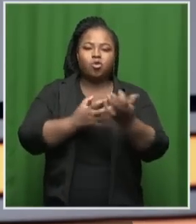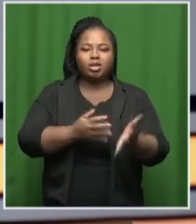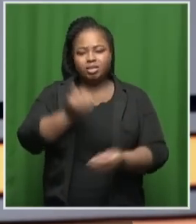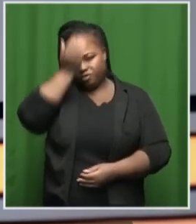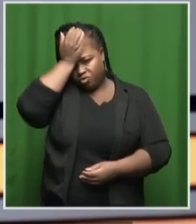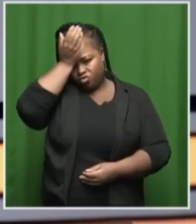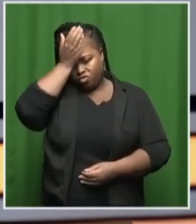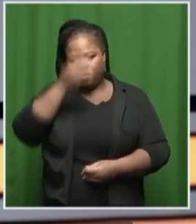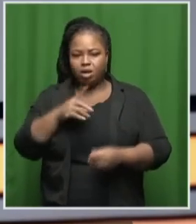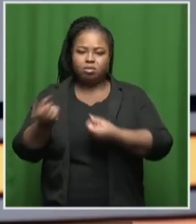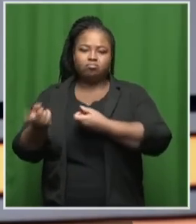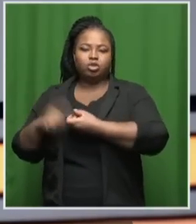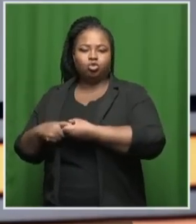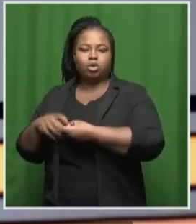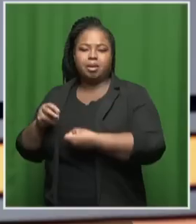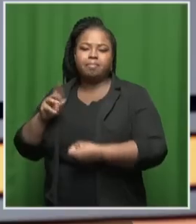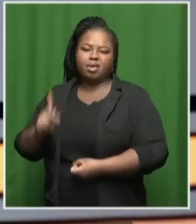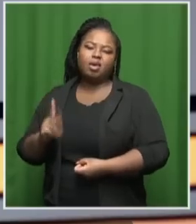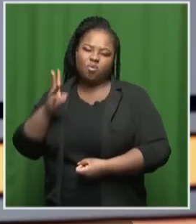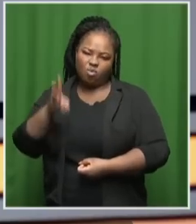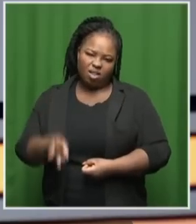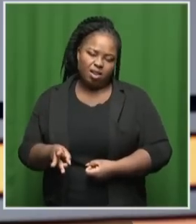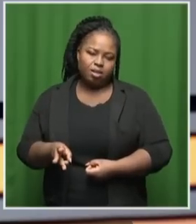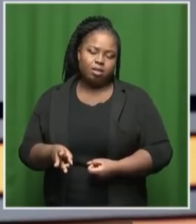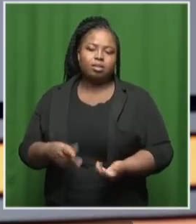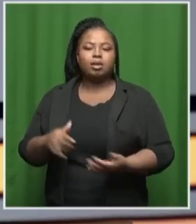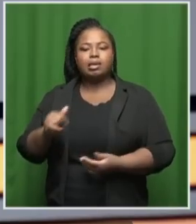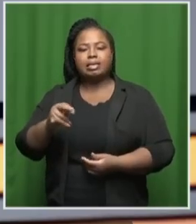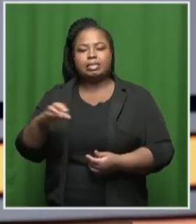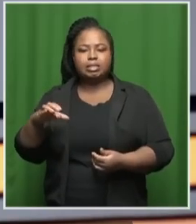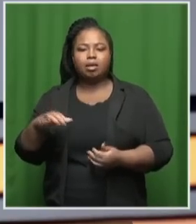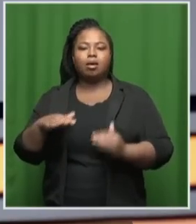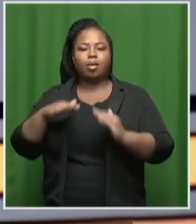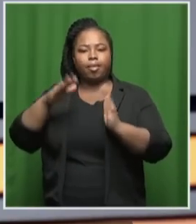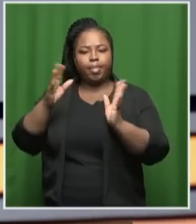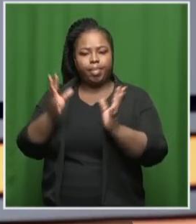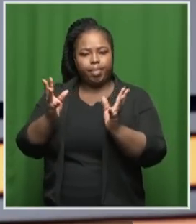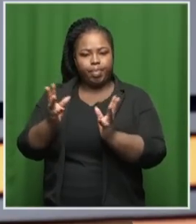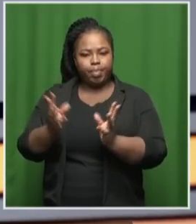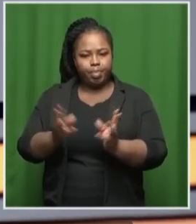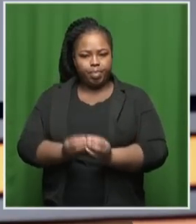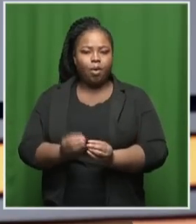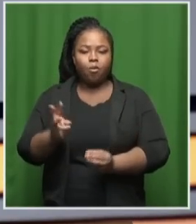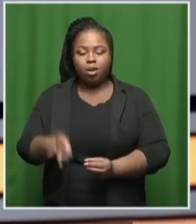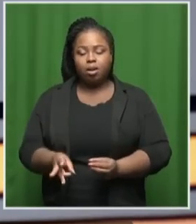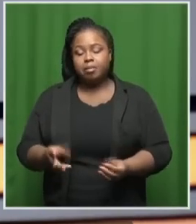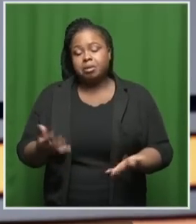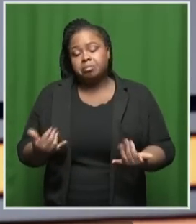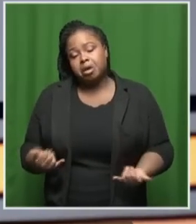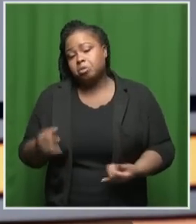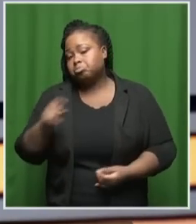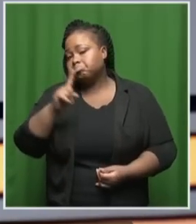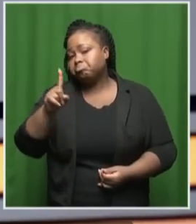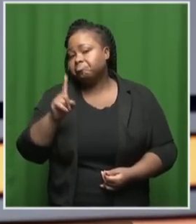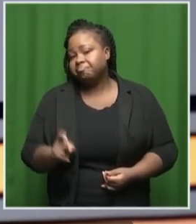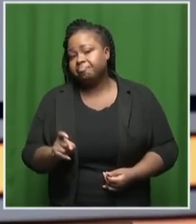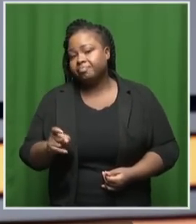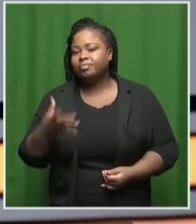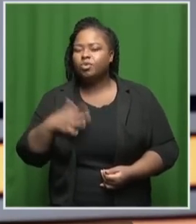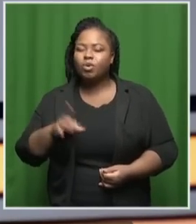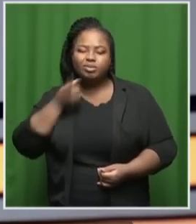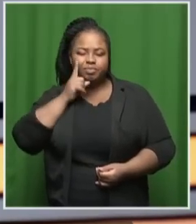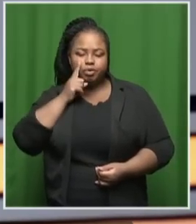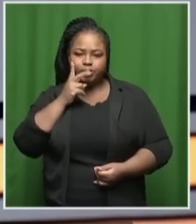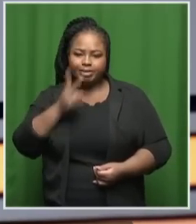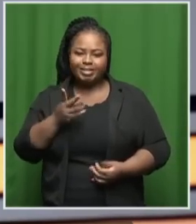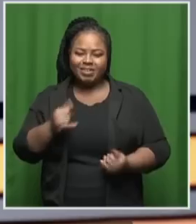of ANC support base is moving over to the MKP. Now the big question is, and that's what's going to be heard, and that's